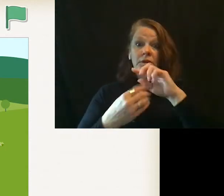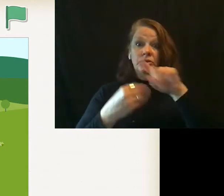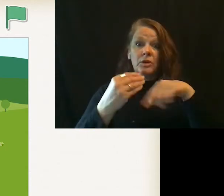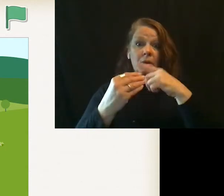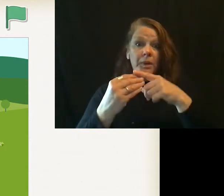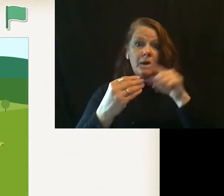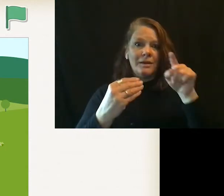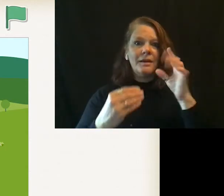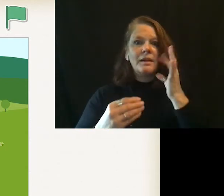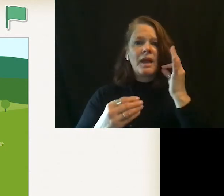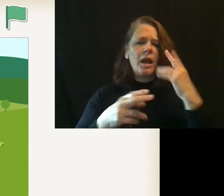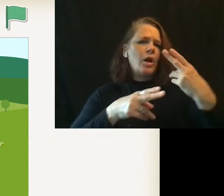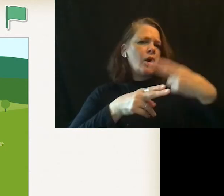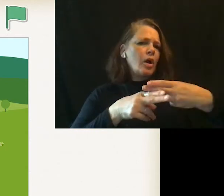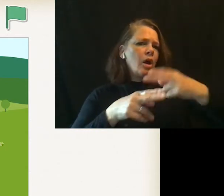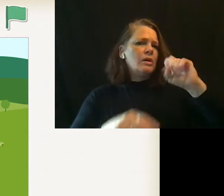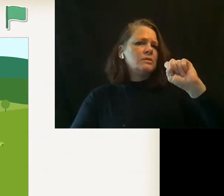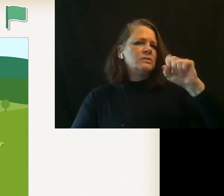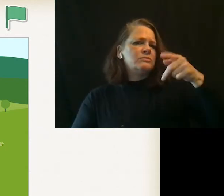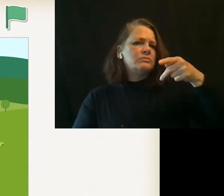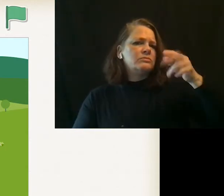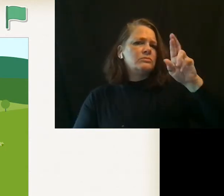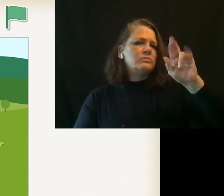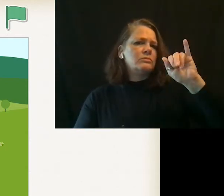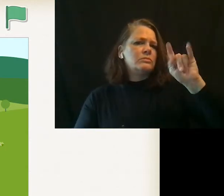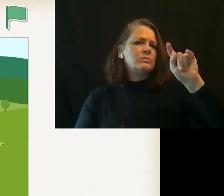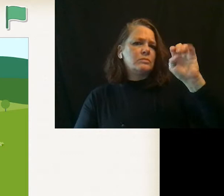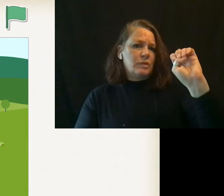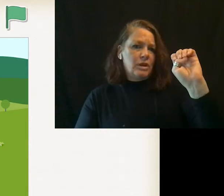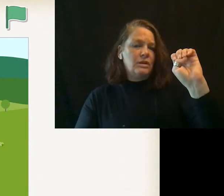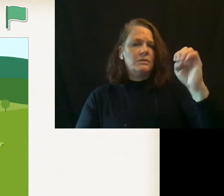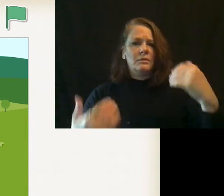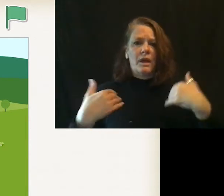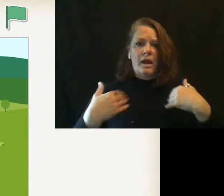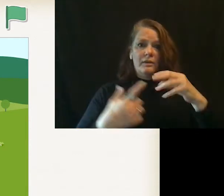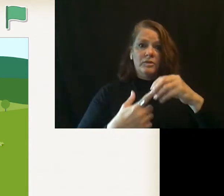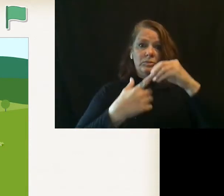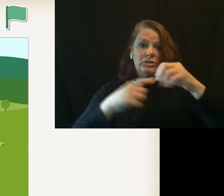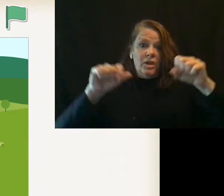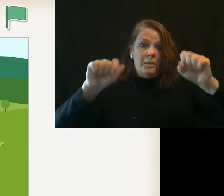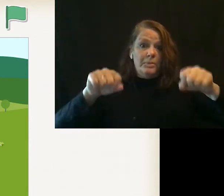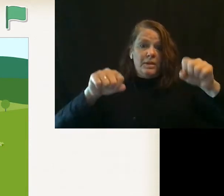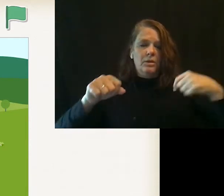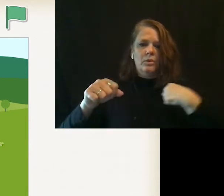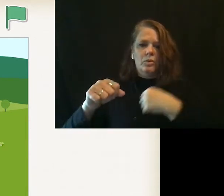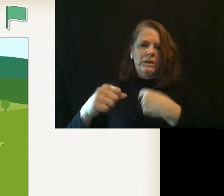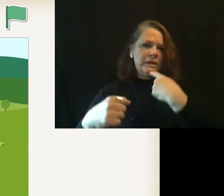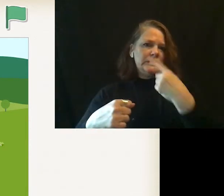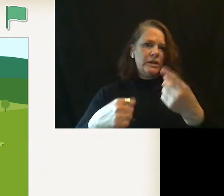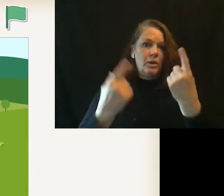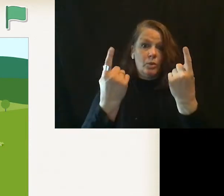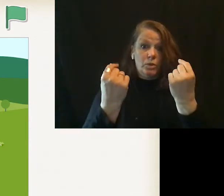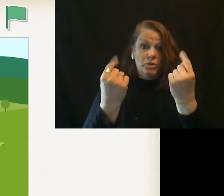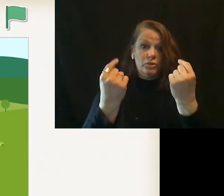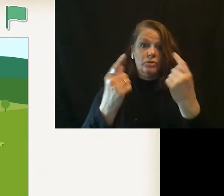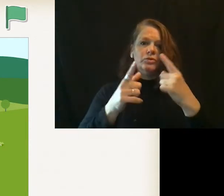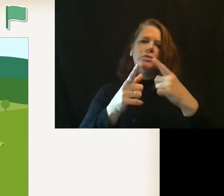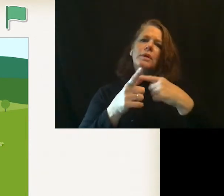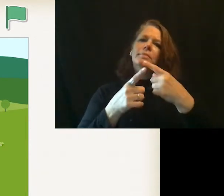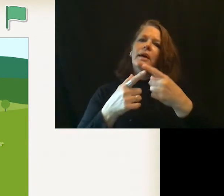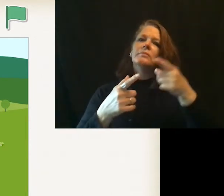special about this cat is it's called a sprite. And so sprites have this special ability that we're able to tell them what to do, and